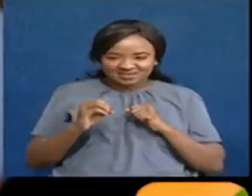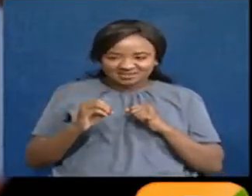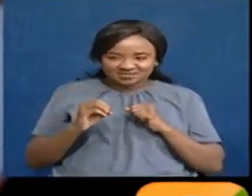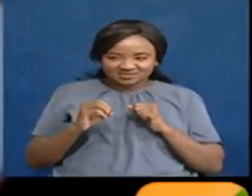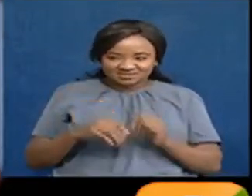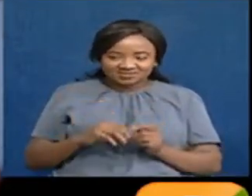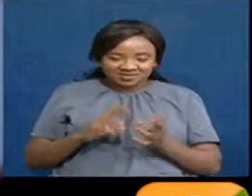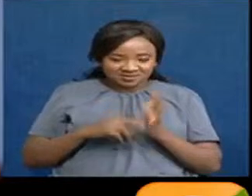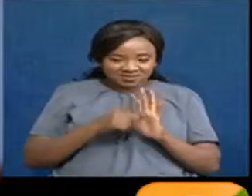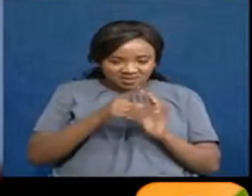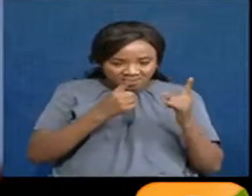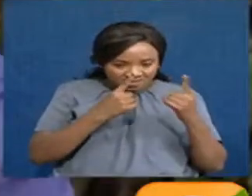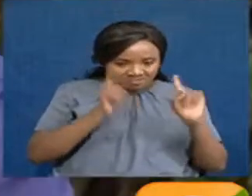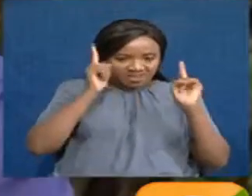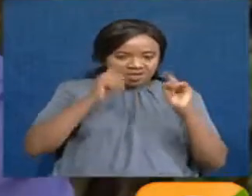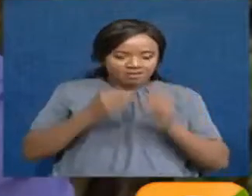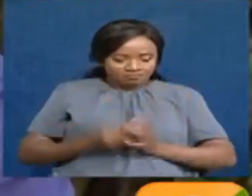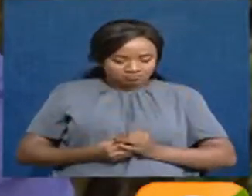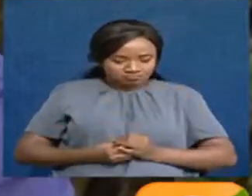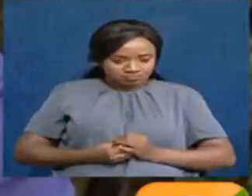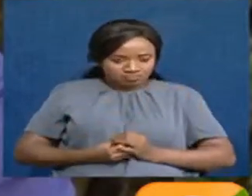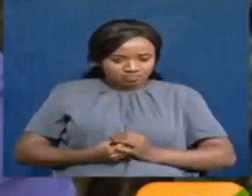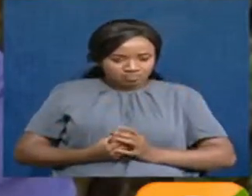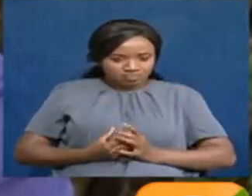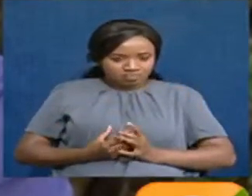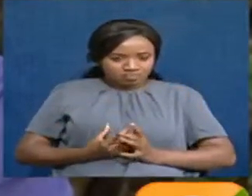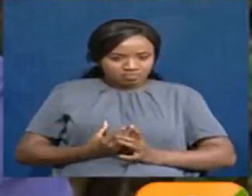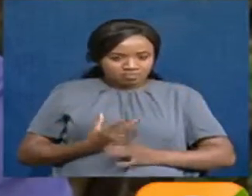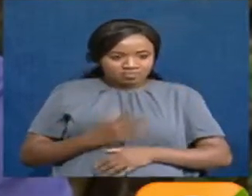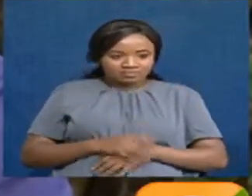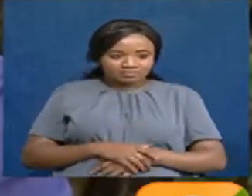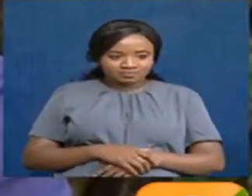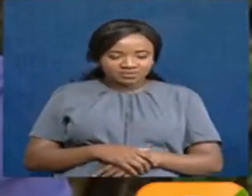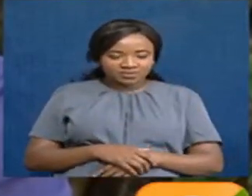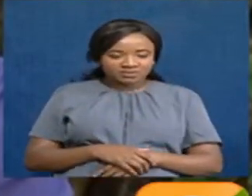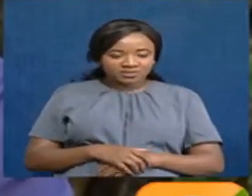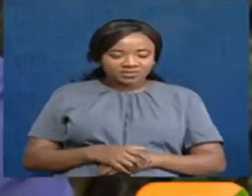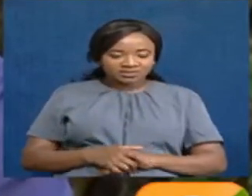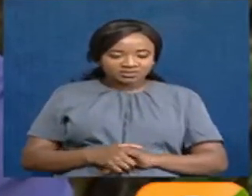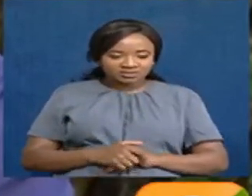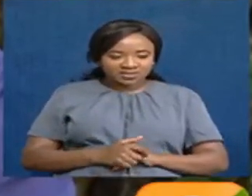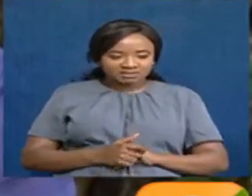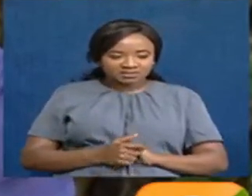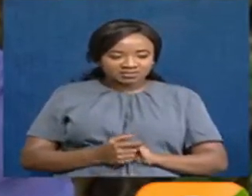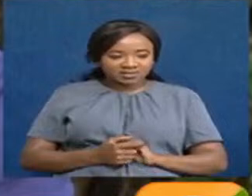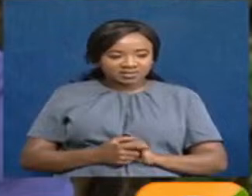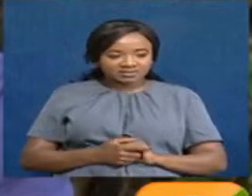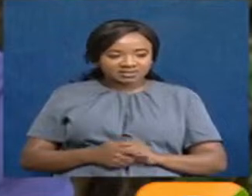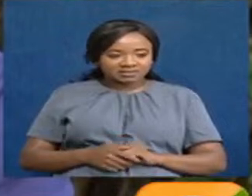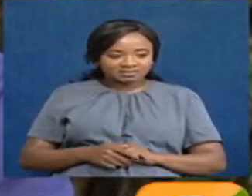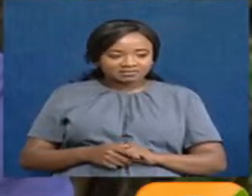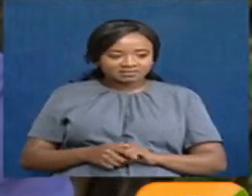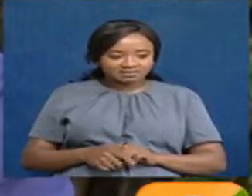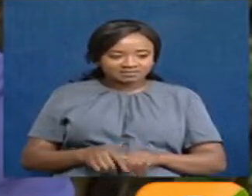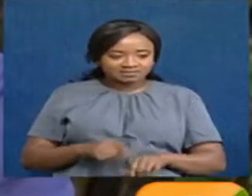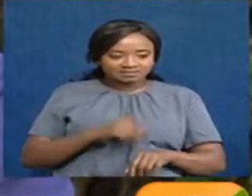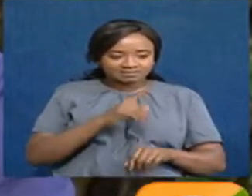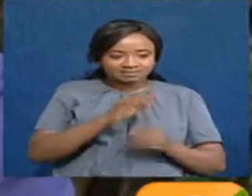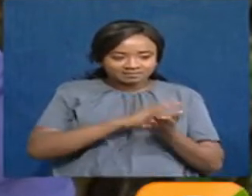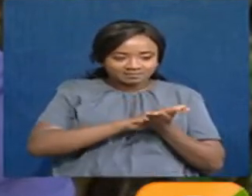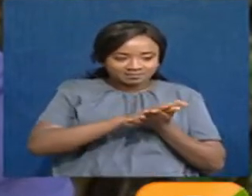been developing inside her. The first test embryo was from a pure southern white on a pure southern